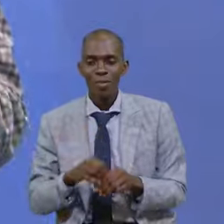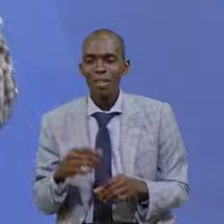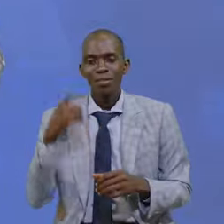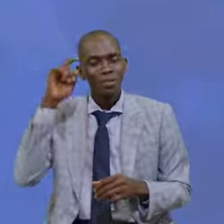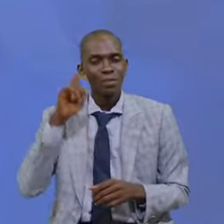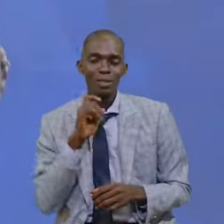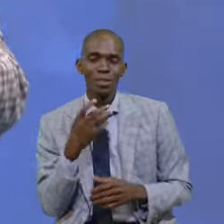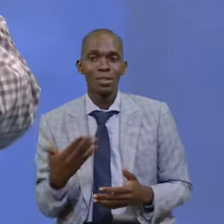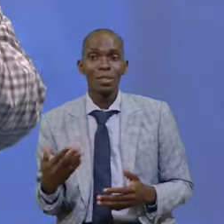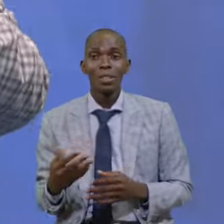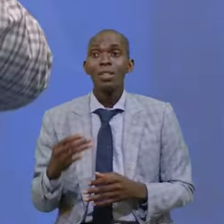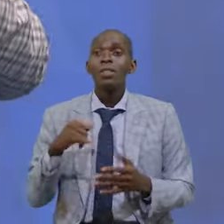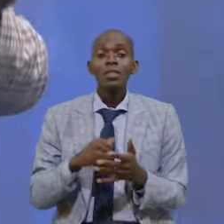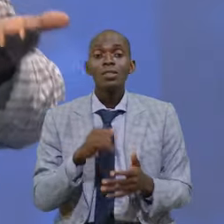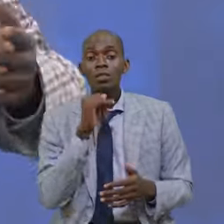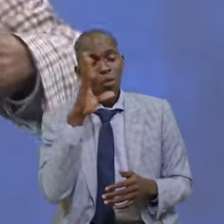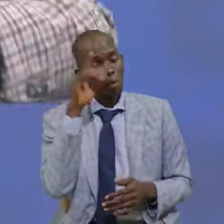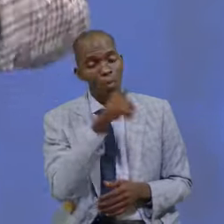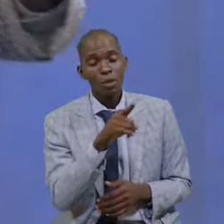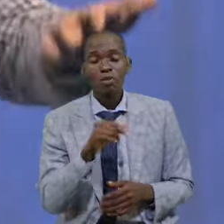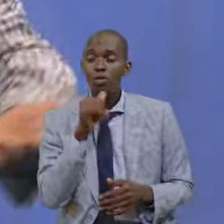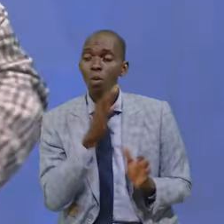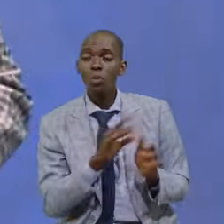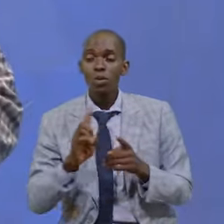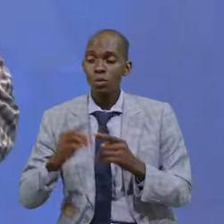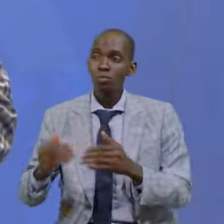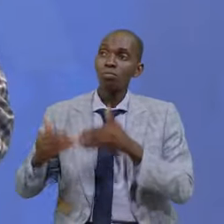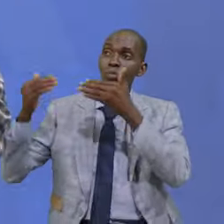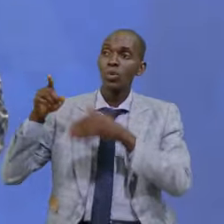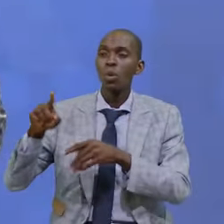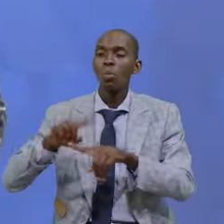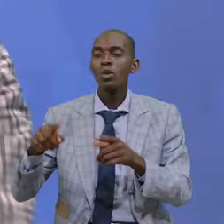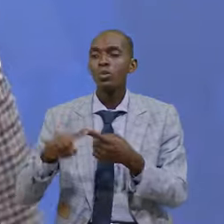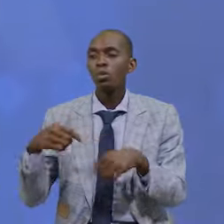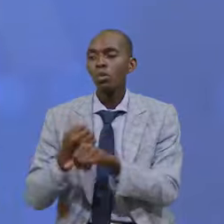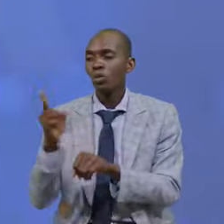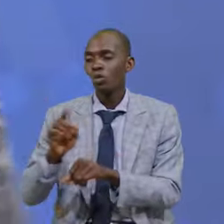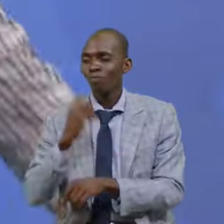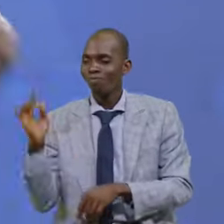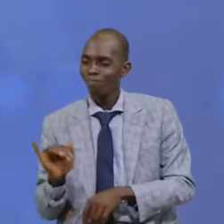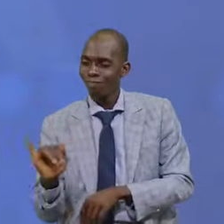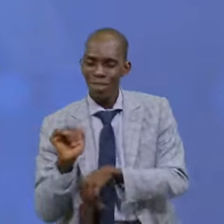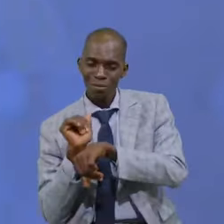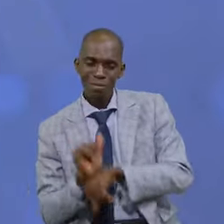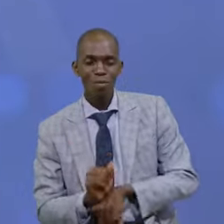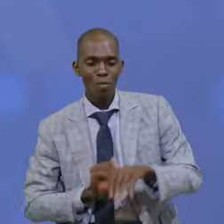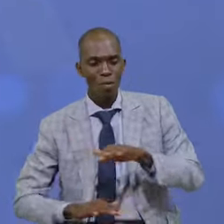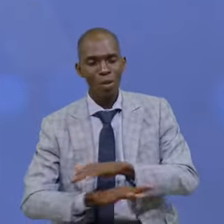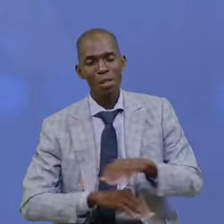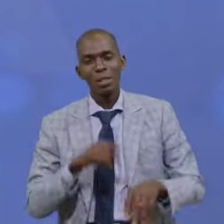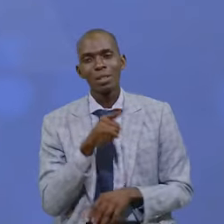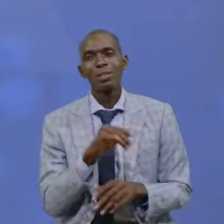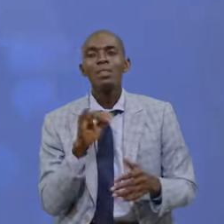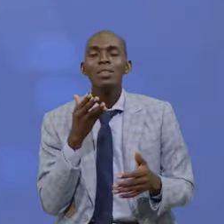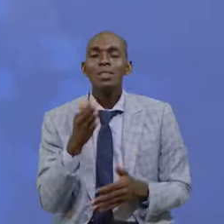you. His goal is to make you a sensual slave. That's what he had in mind. There's only one